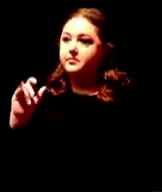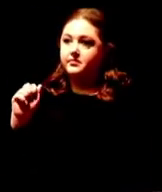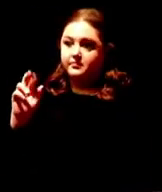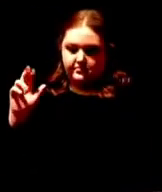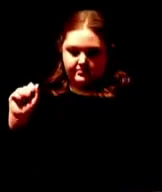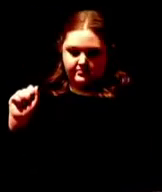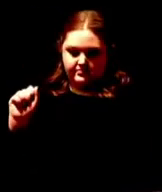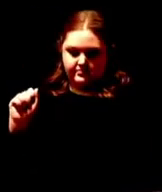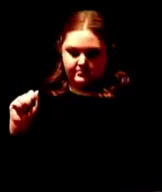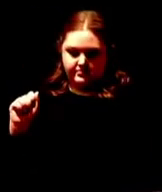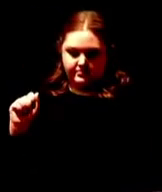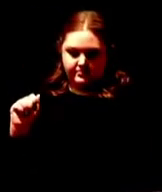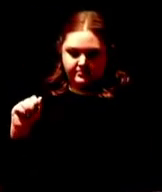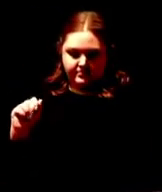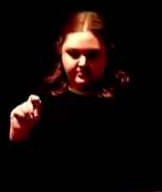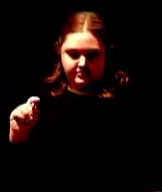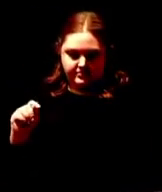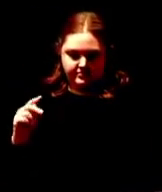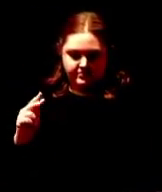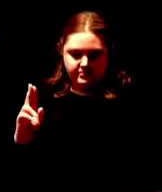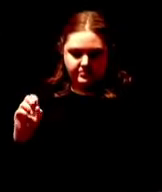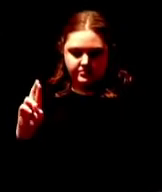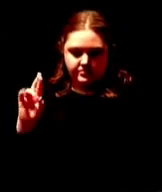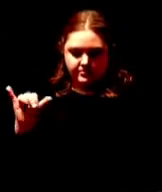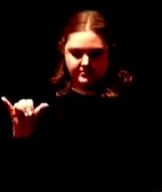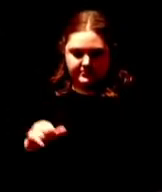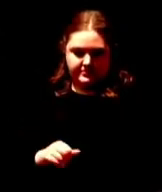Kiara Usery.